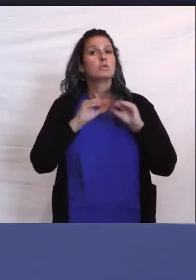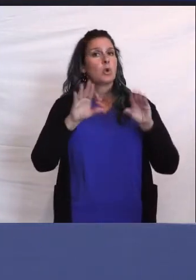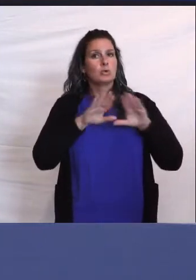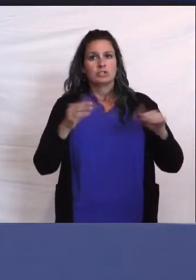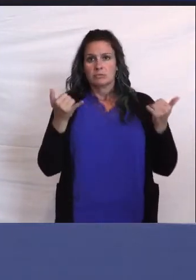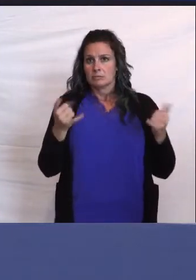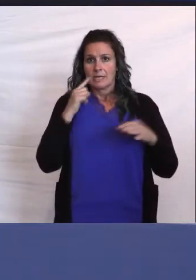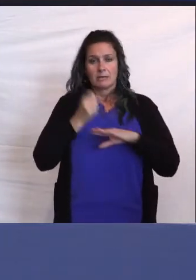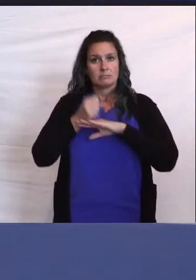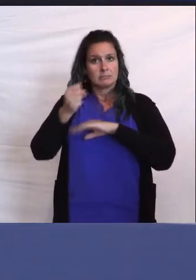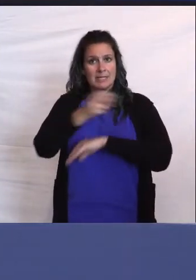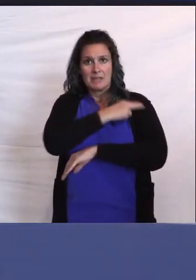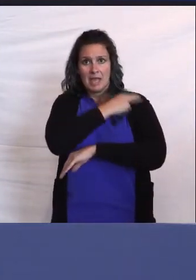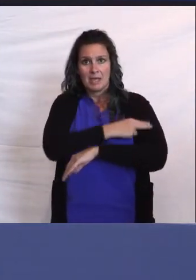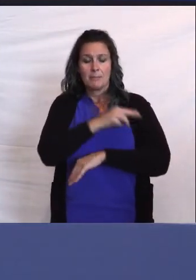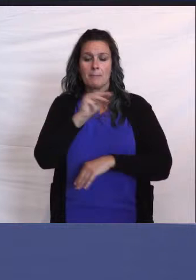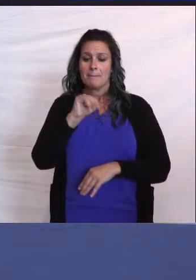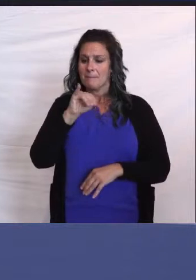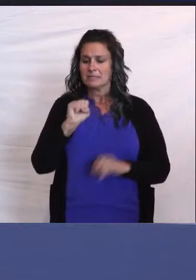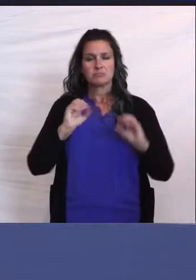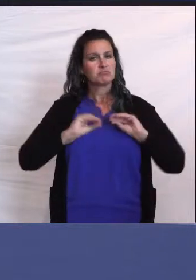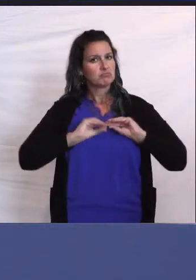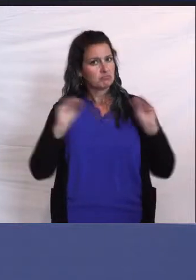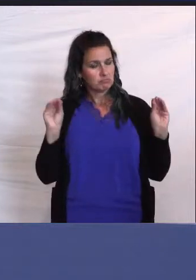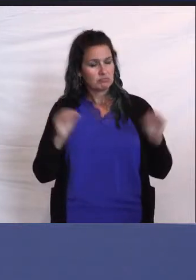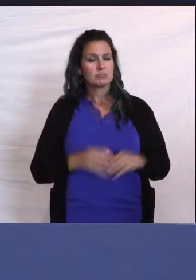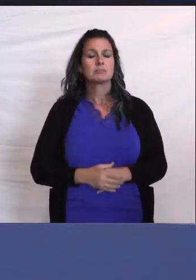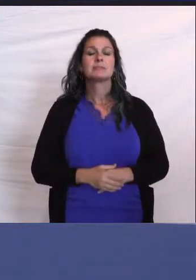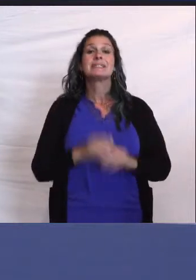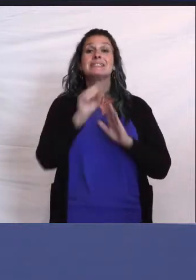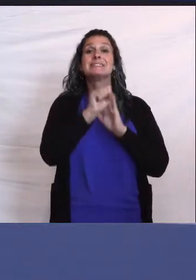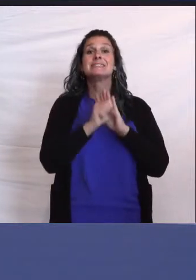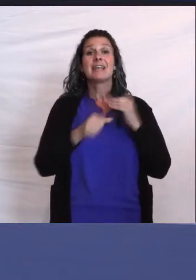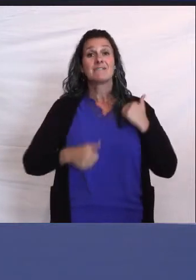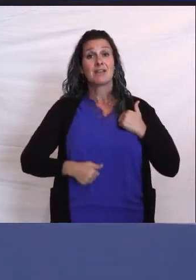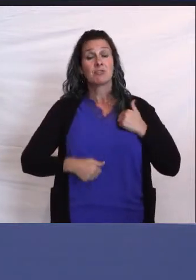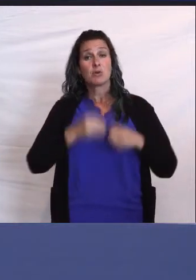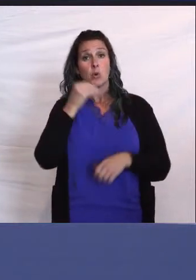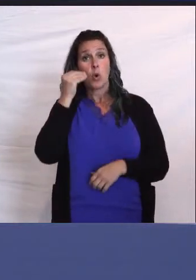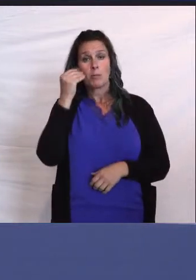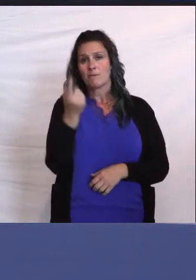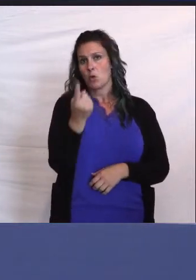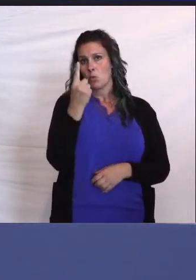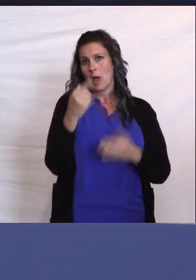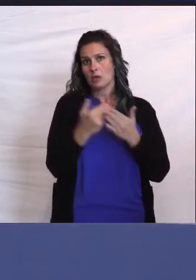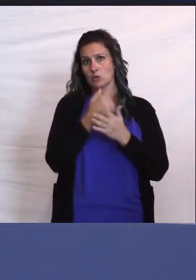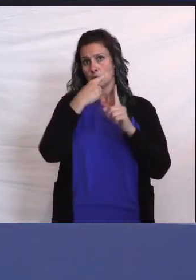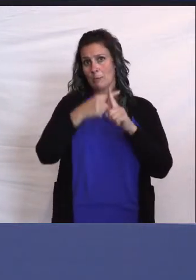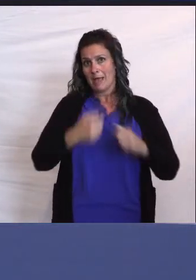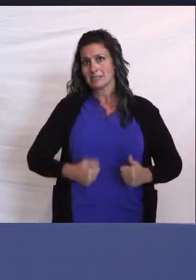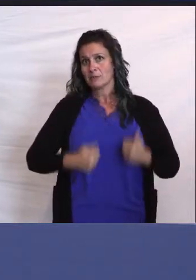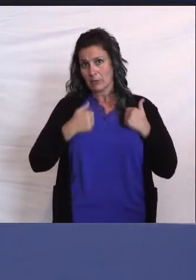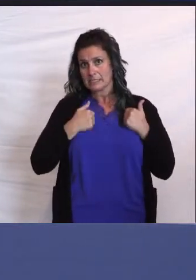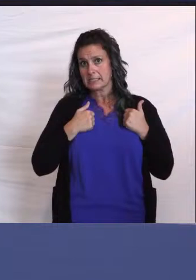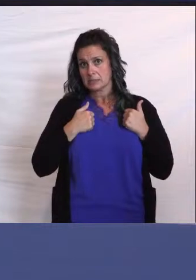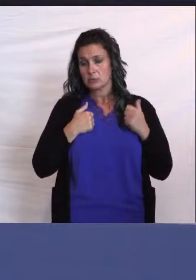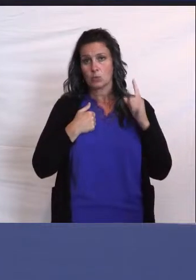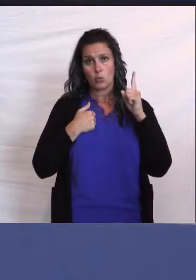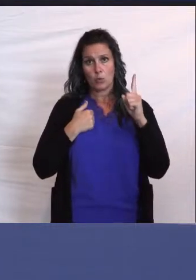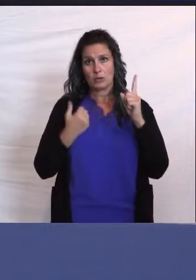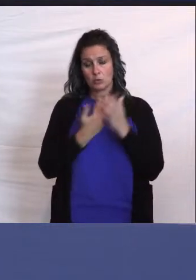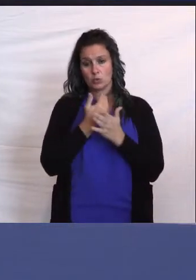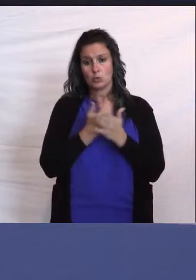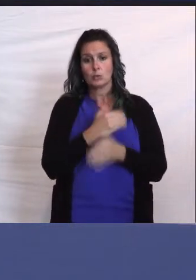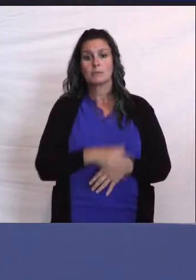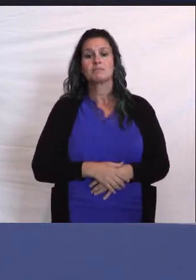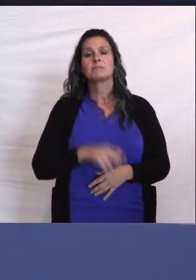currently hospitalized with MIS. At the state veterans' homes, there's one new positive resident case among residents